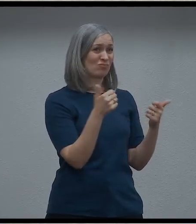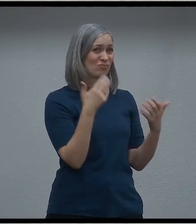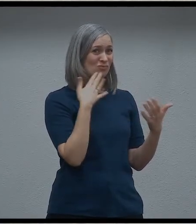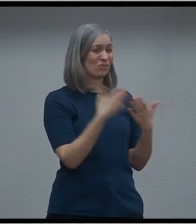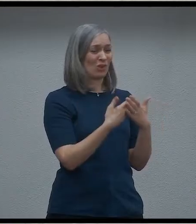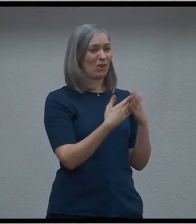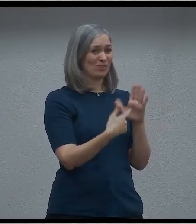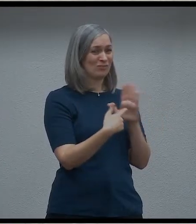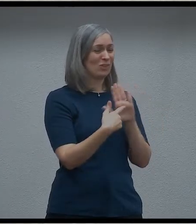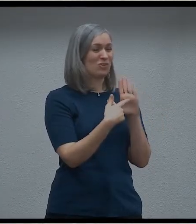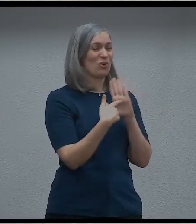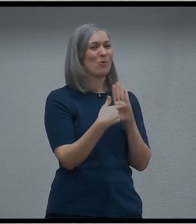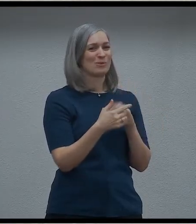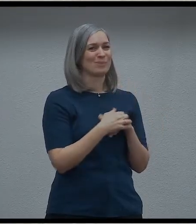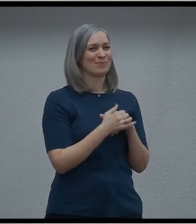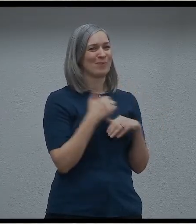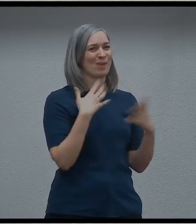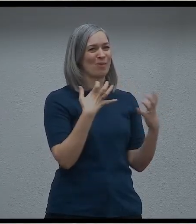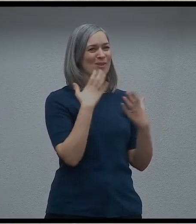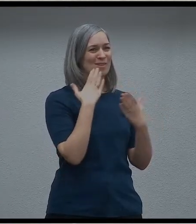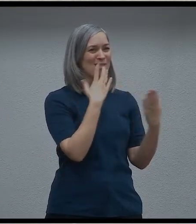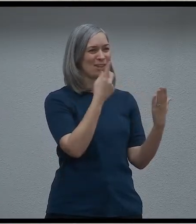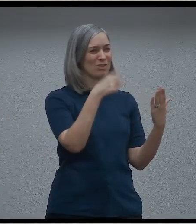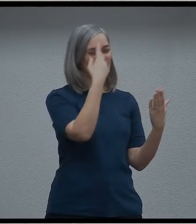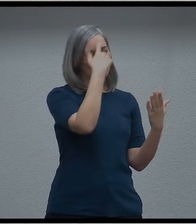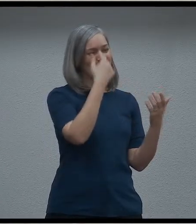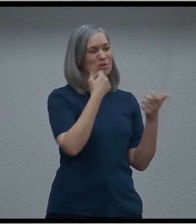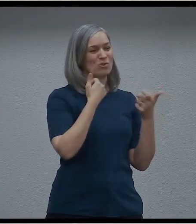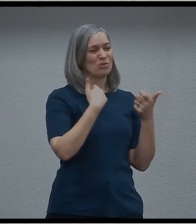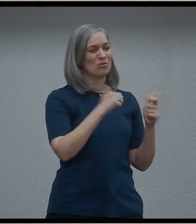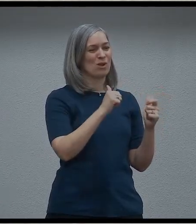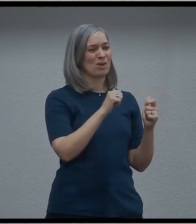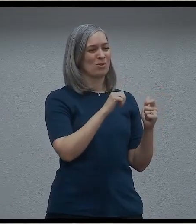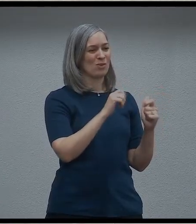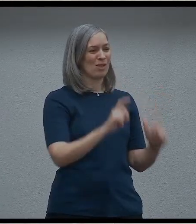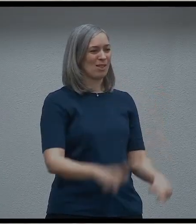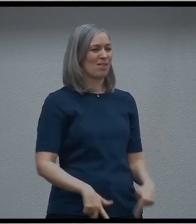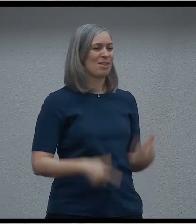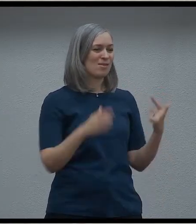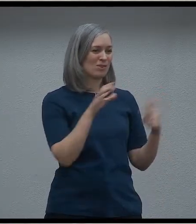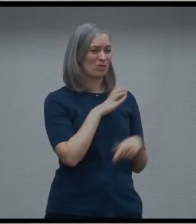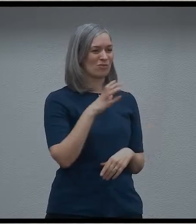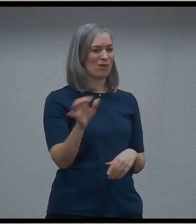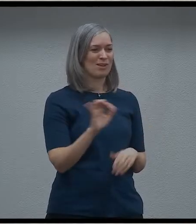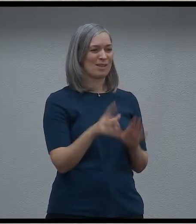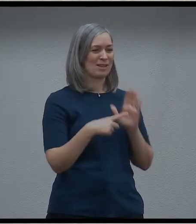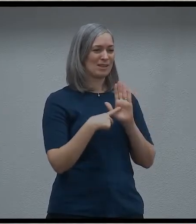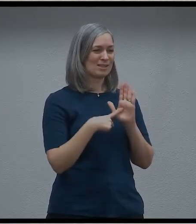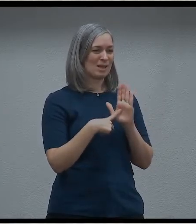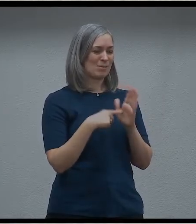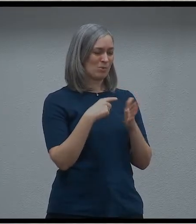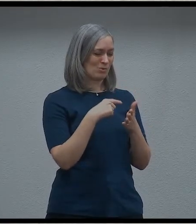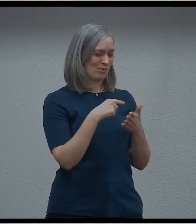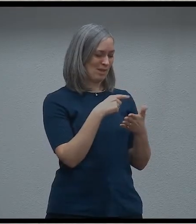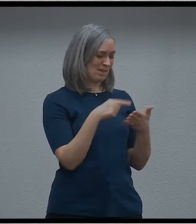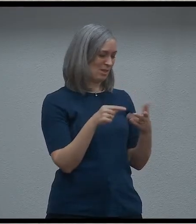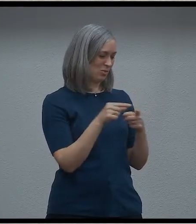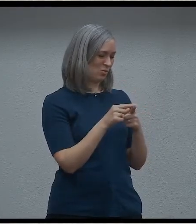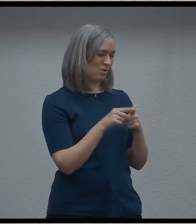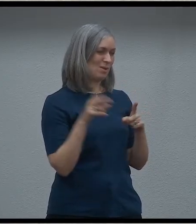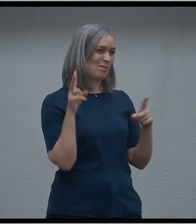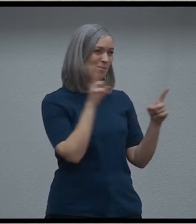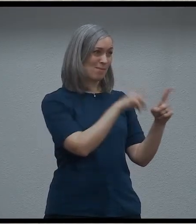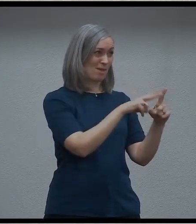shows. And I want to thank you for striving to live out a Christ-like example and applying these words to your